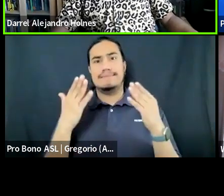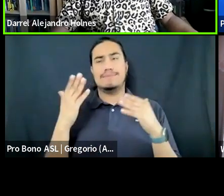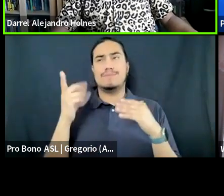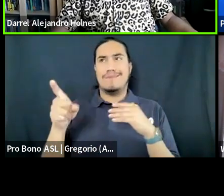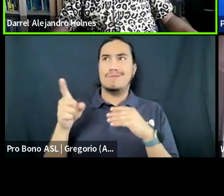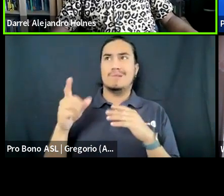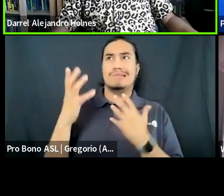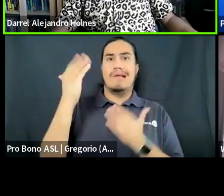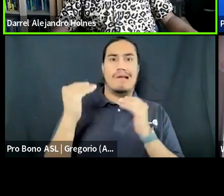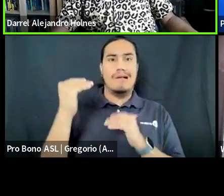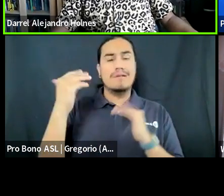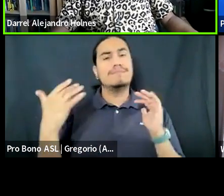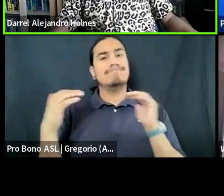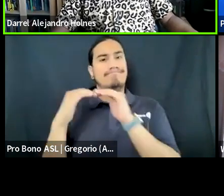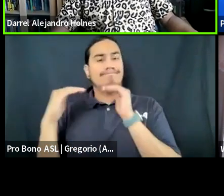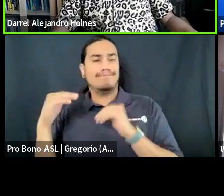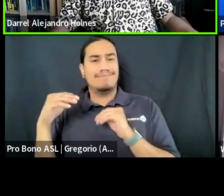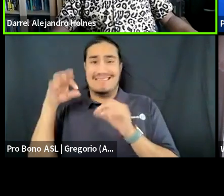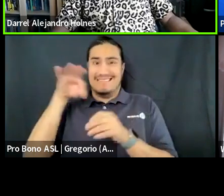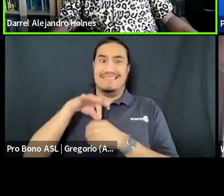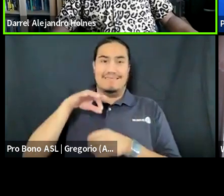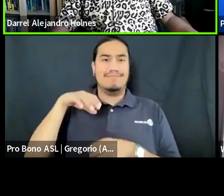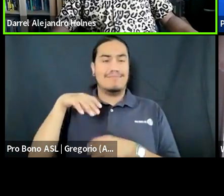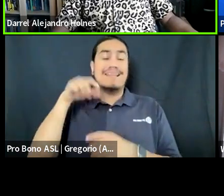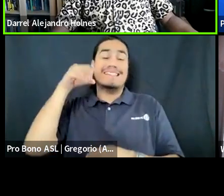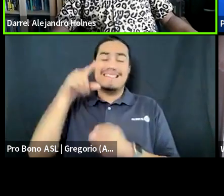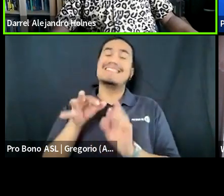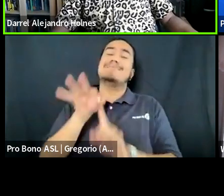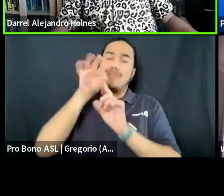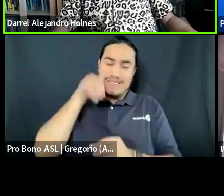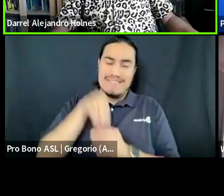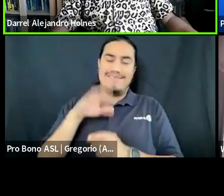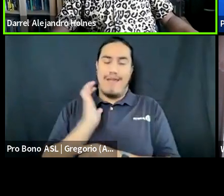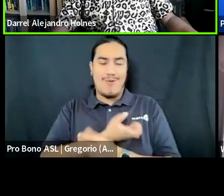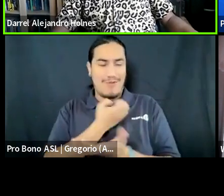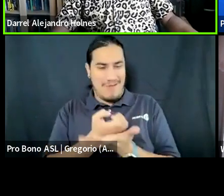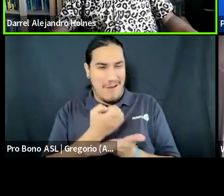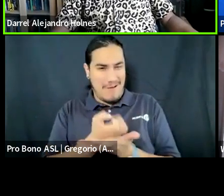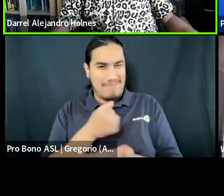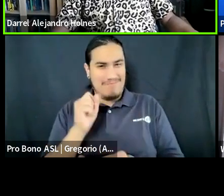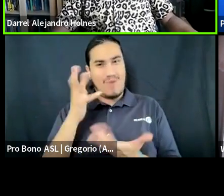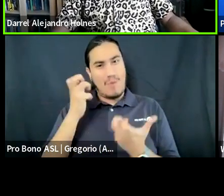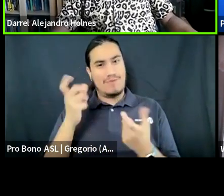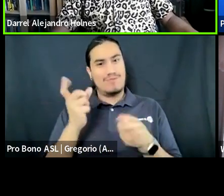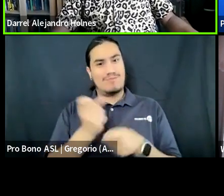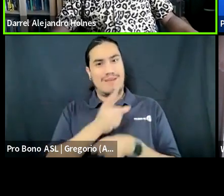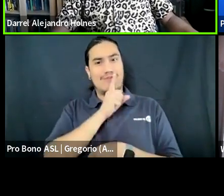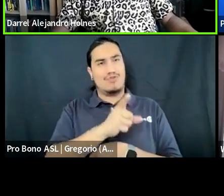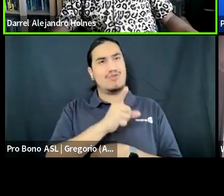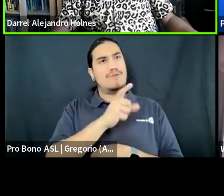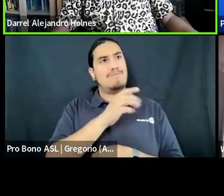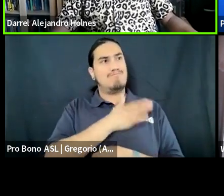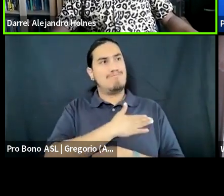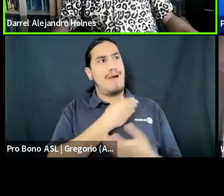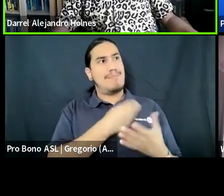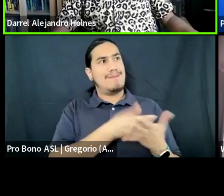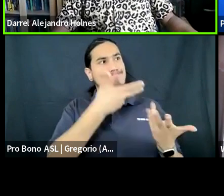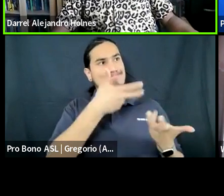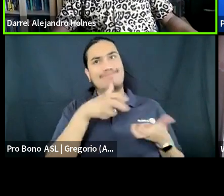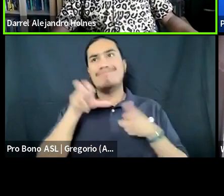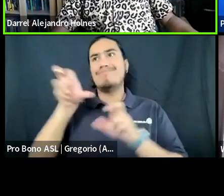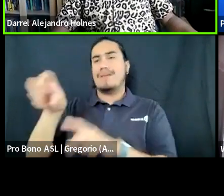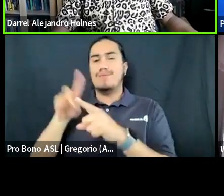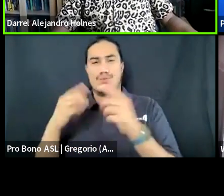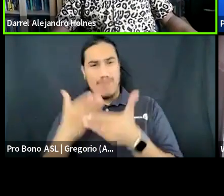just participating in this economy. So, you know, I wanted to really put my money where my mouth was and to provide these commissions